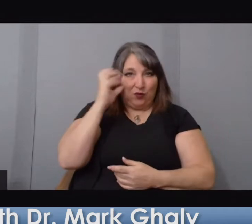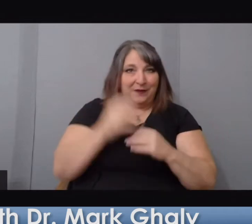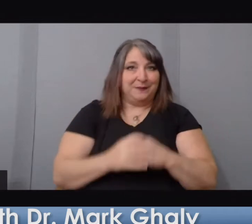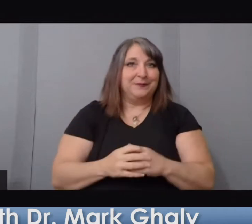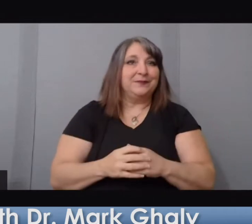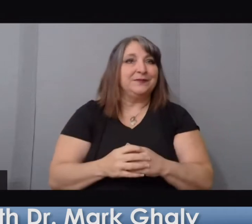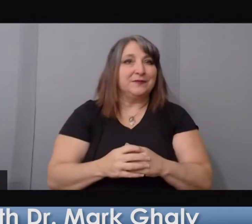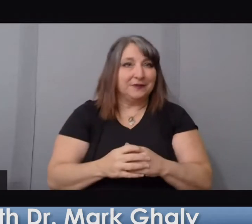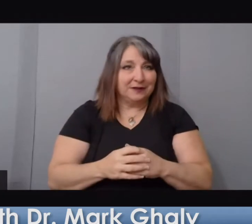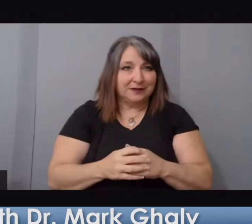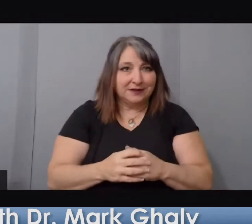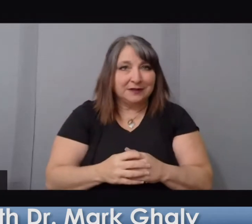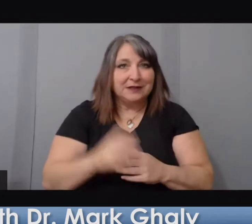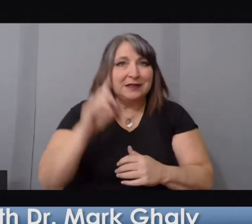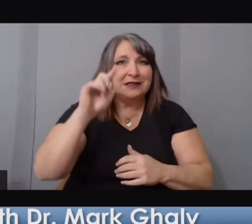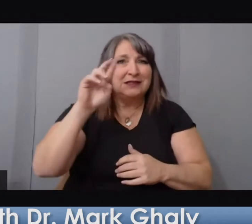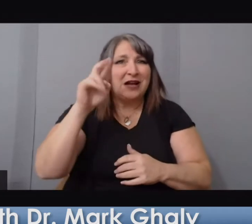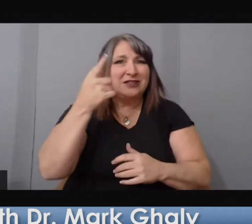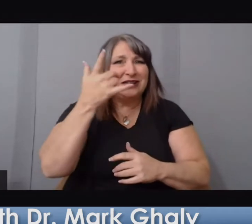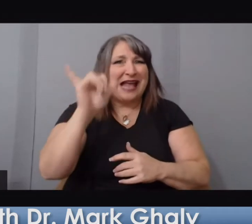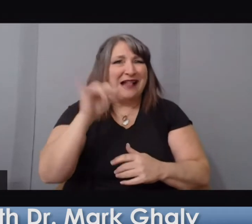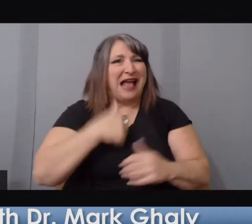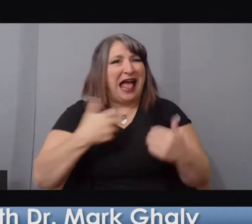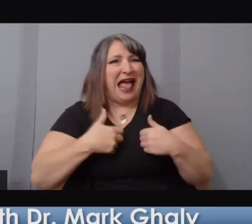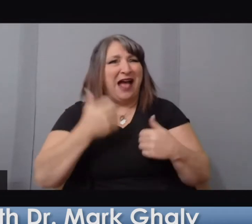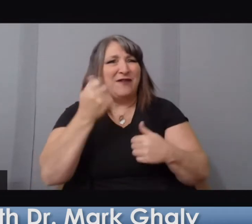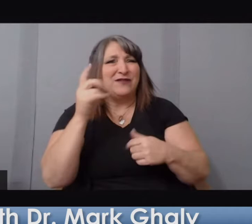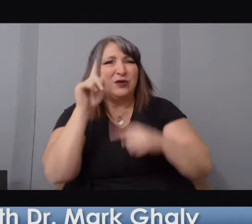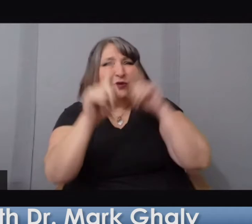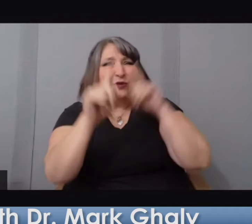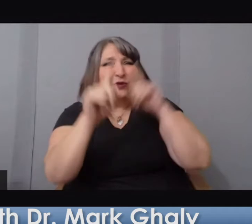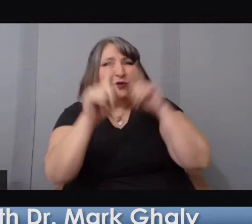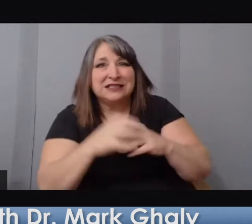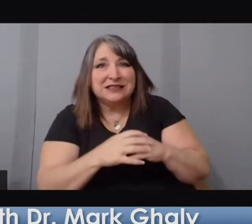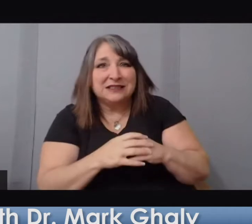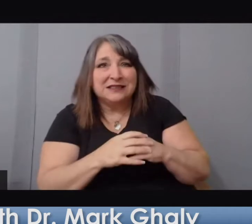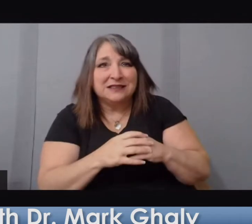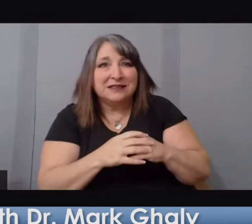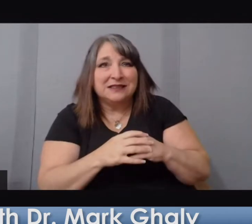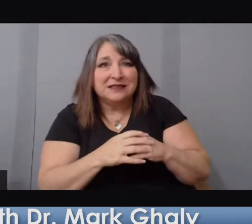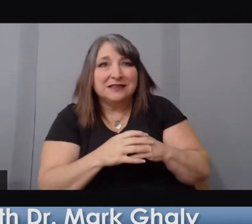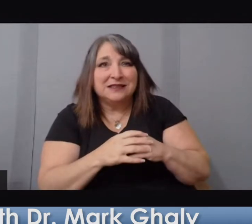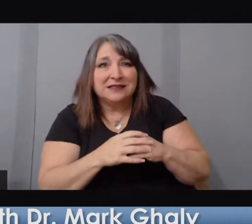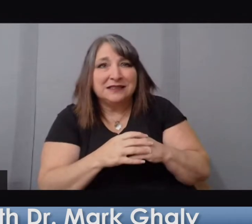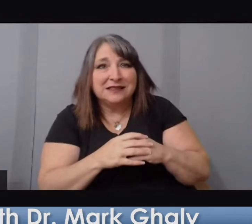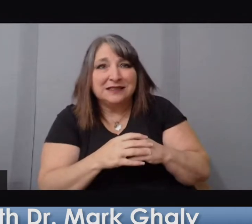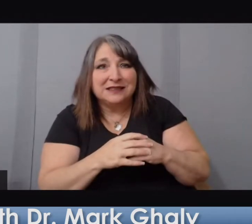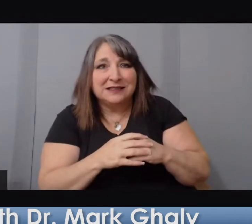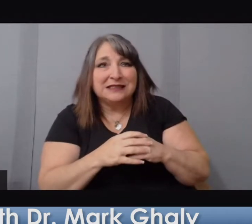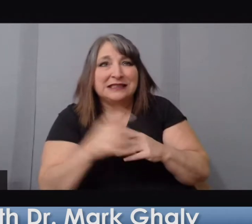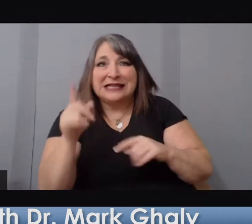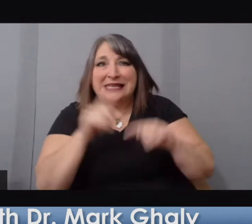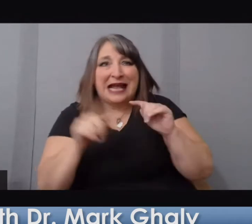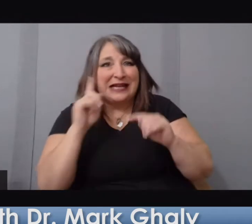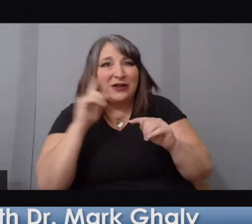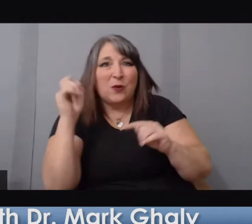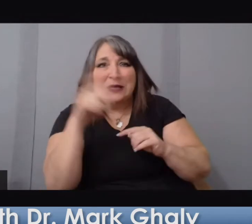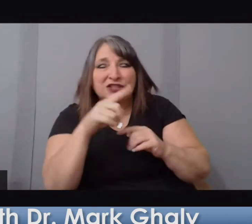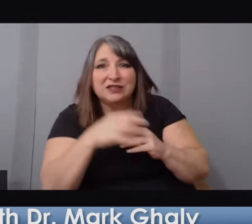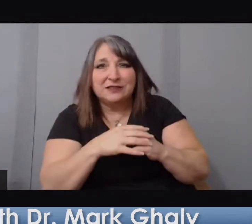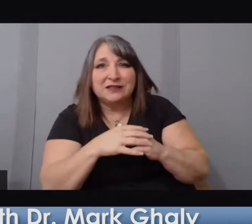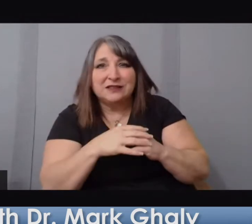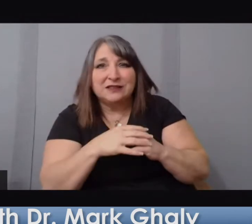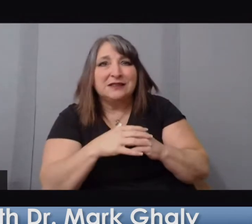Dr. Ghaly, I have a couple of questions for you. First of all, what might the emergency breaks look like?